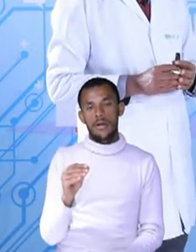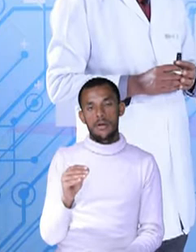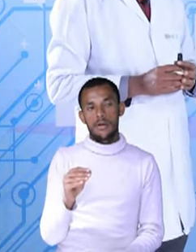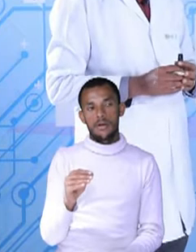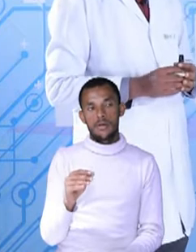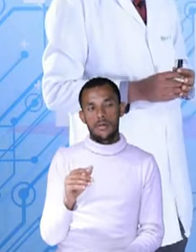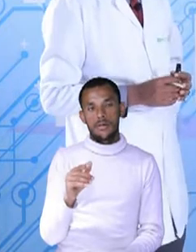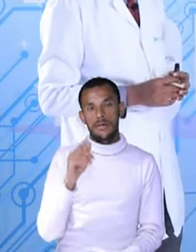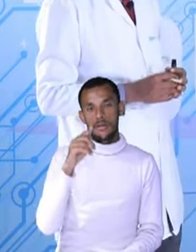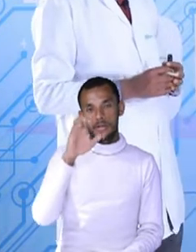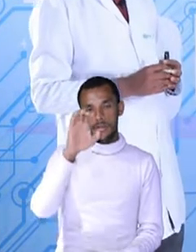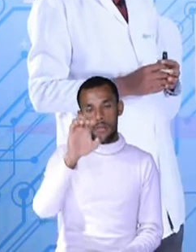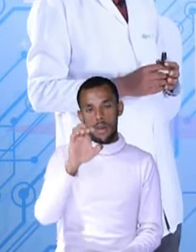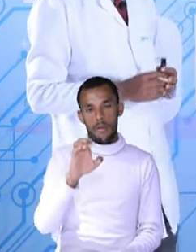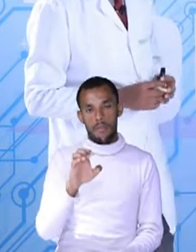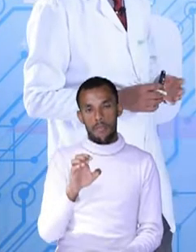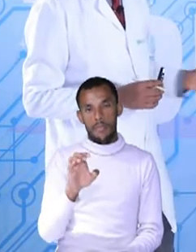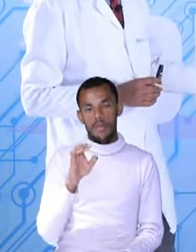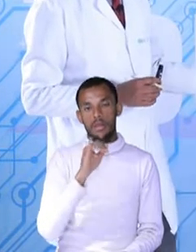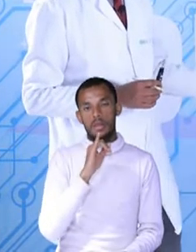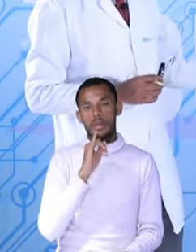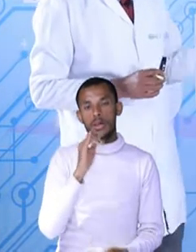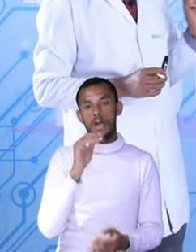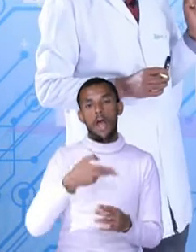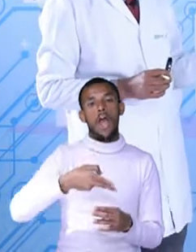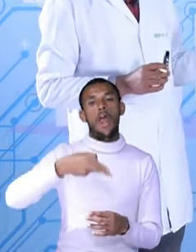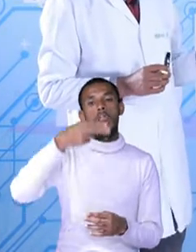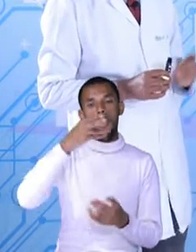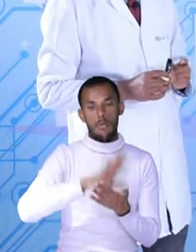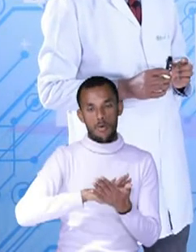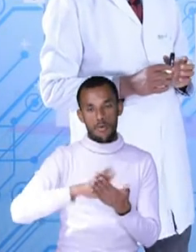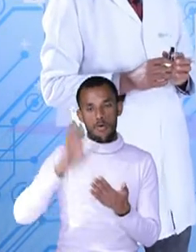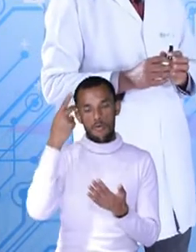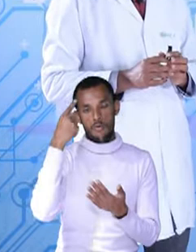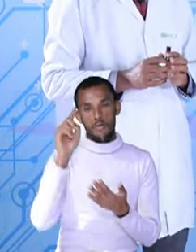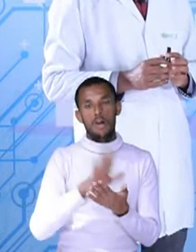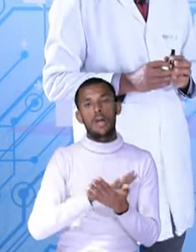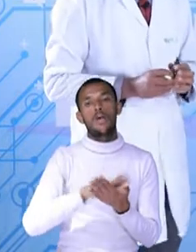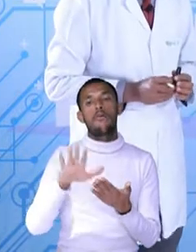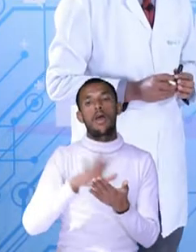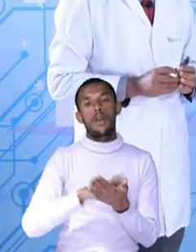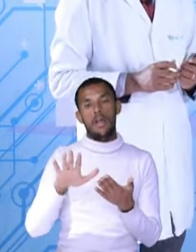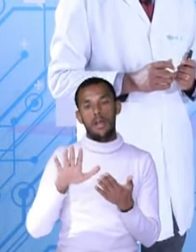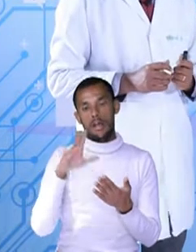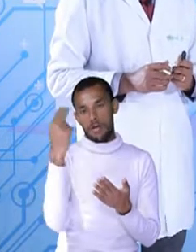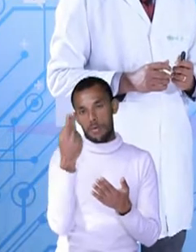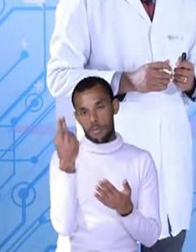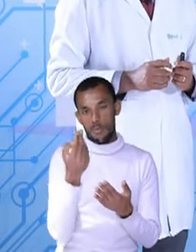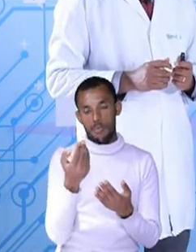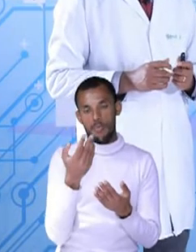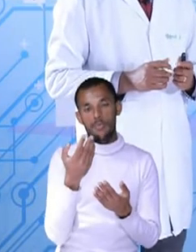and germanium. In highly pure form, refining is carried out